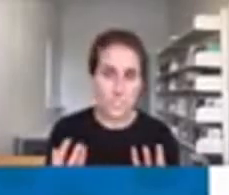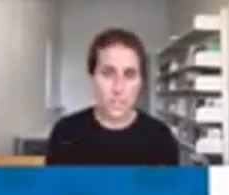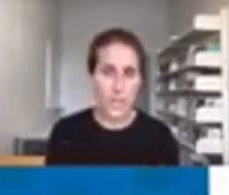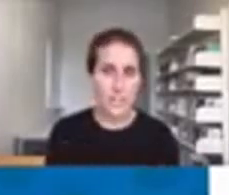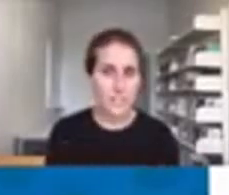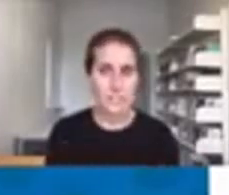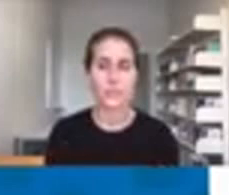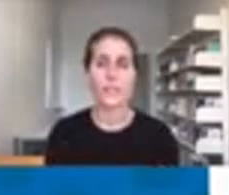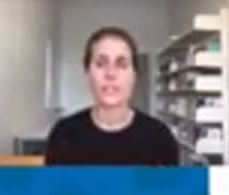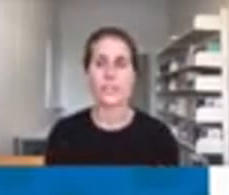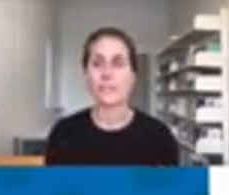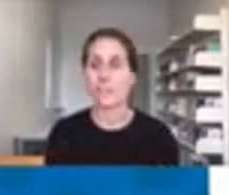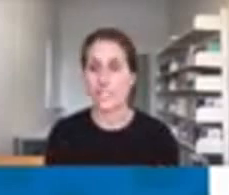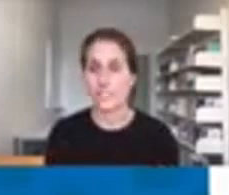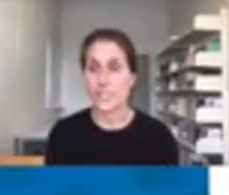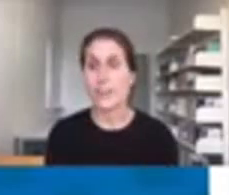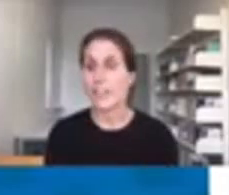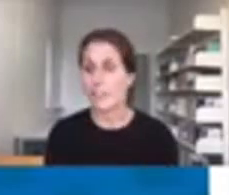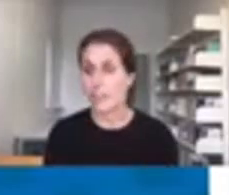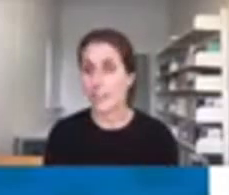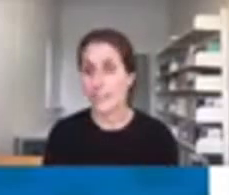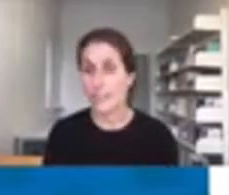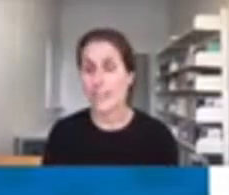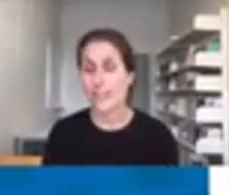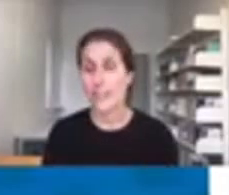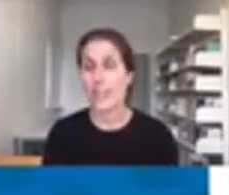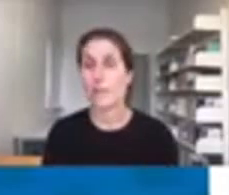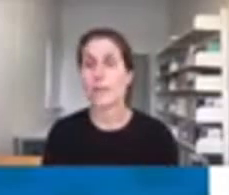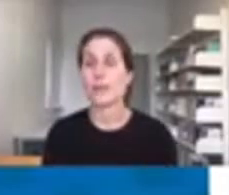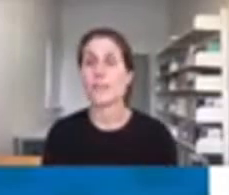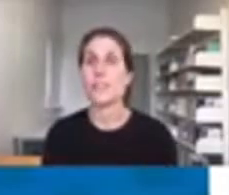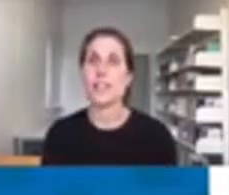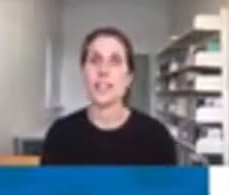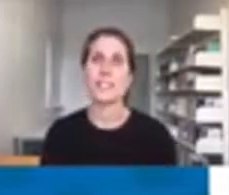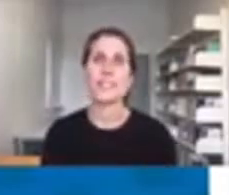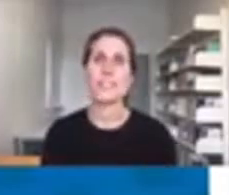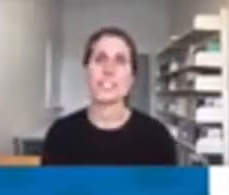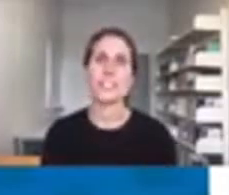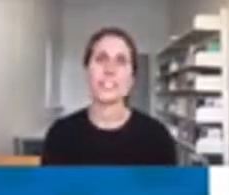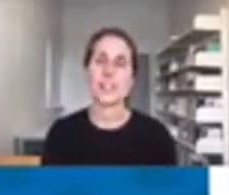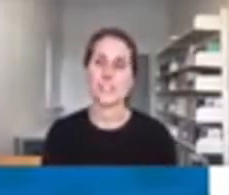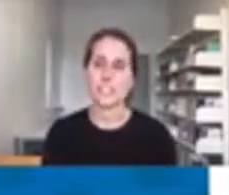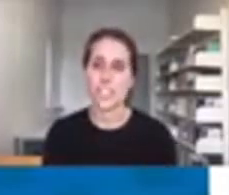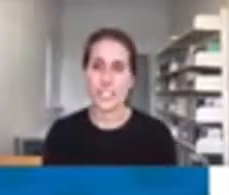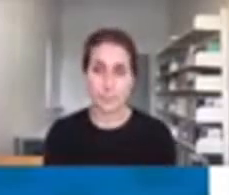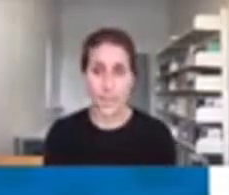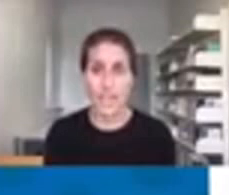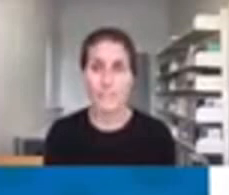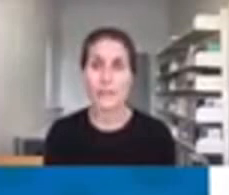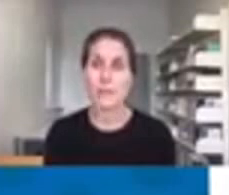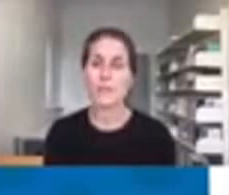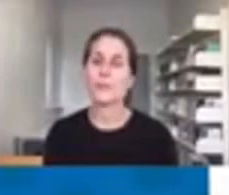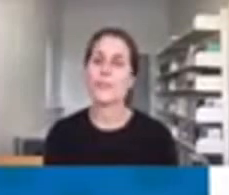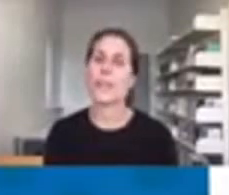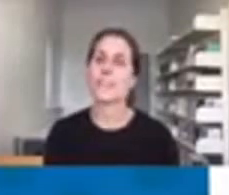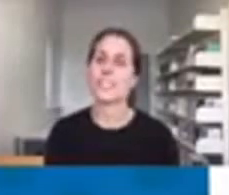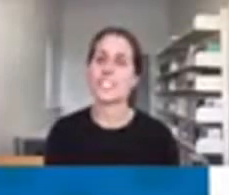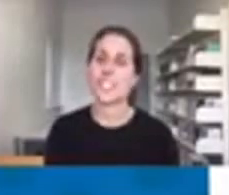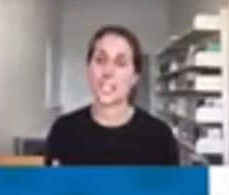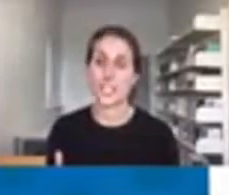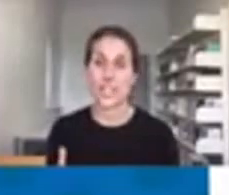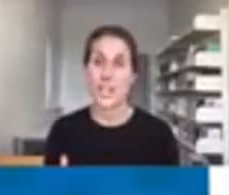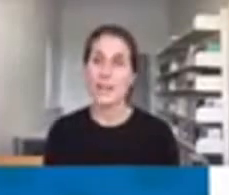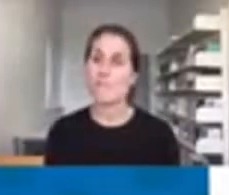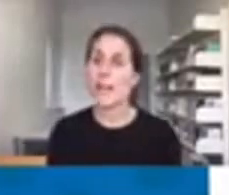whilst change is always a really scary and really threatening thing, because it's not just having to change behaviour, but you're also having